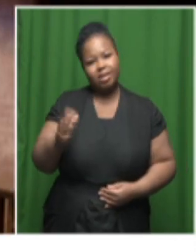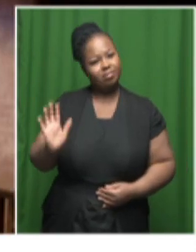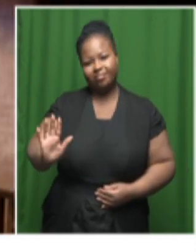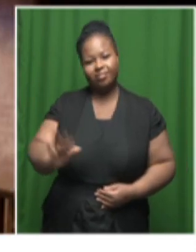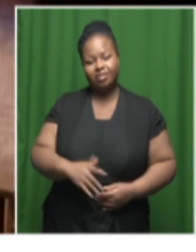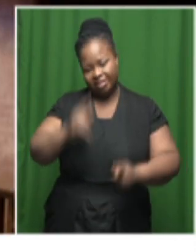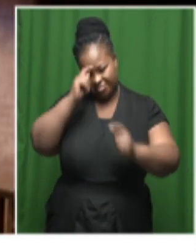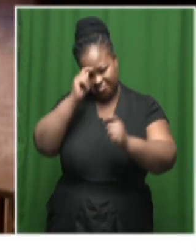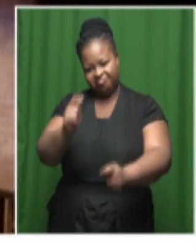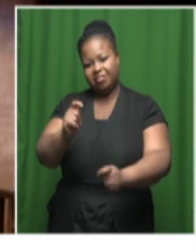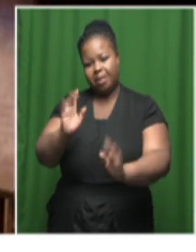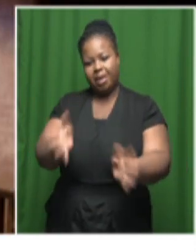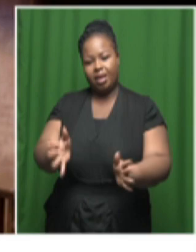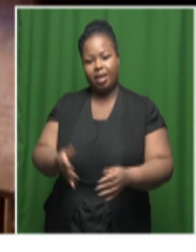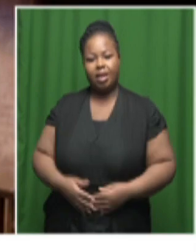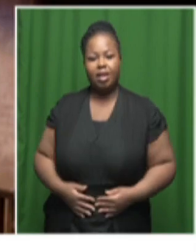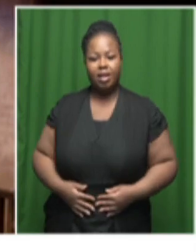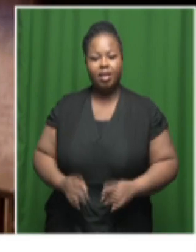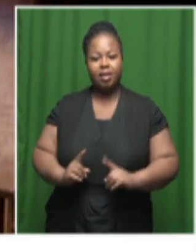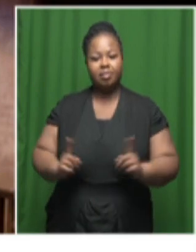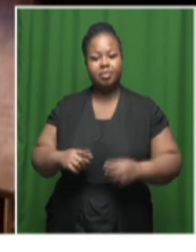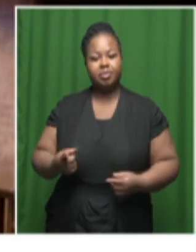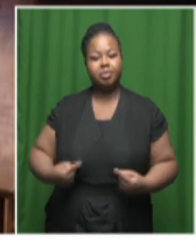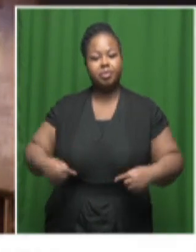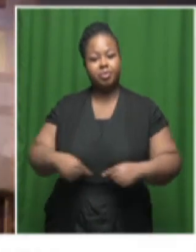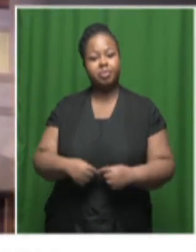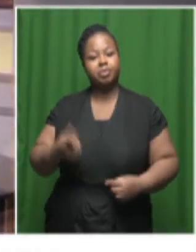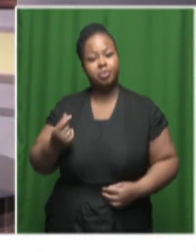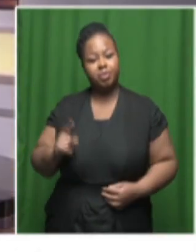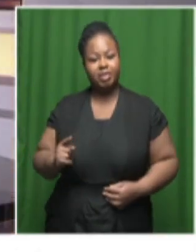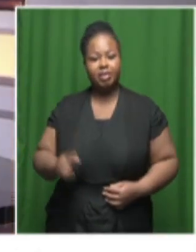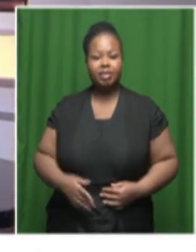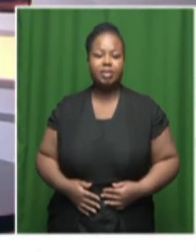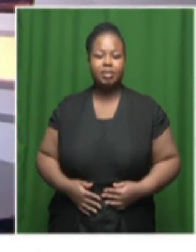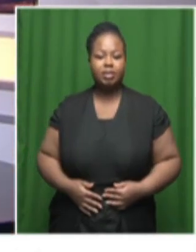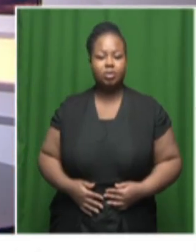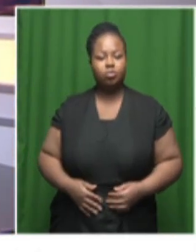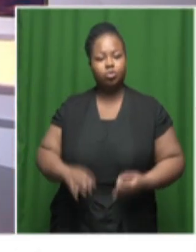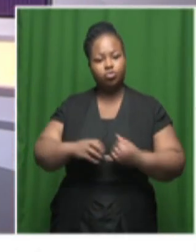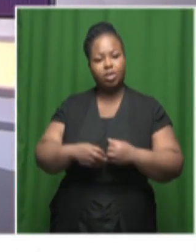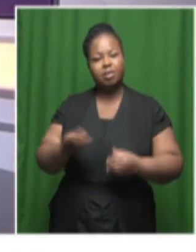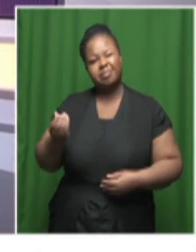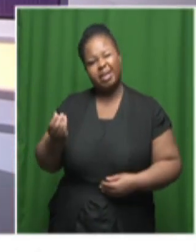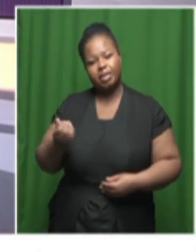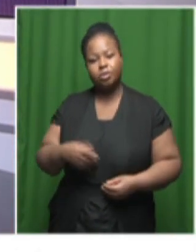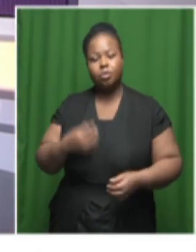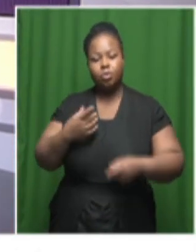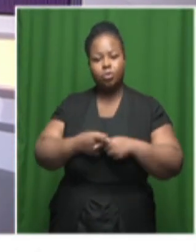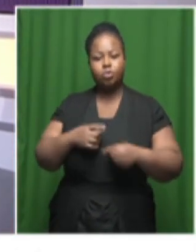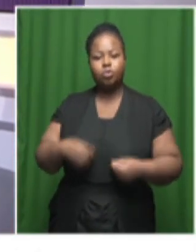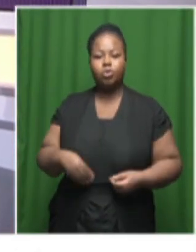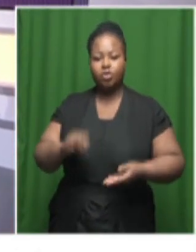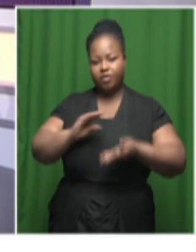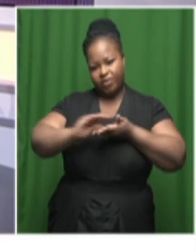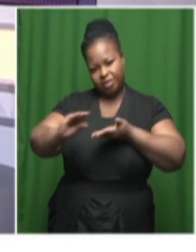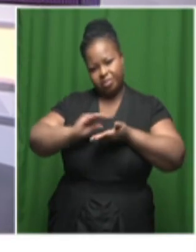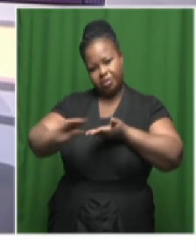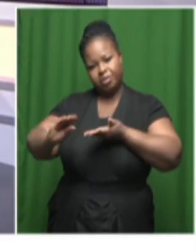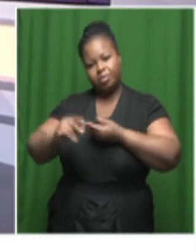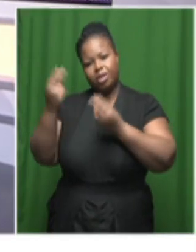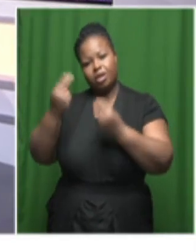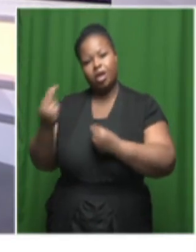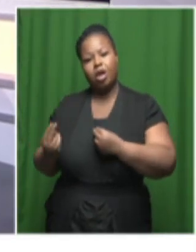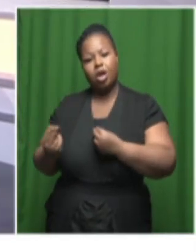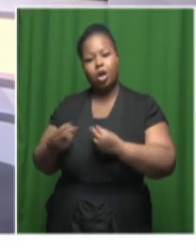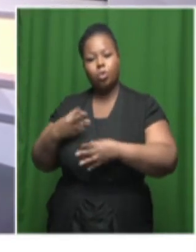really a recognition award. But what we do in lieu of sort of prize money is that we commission investment artwork. And